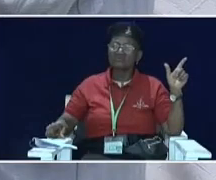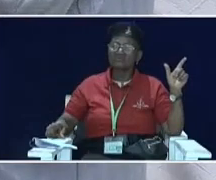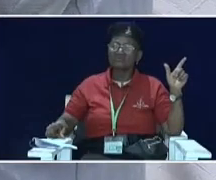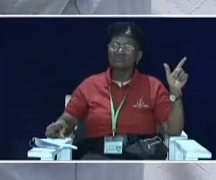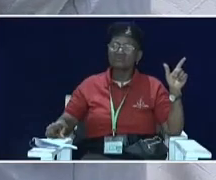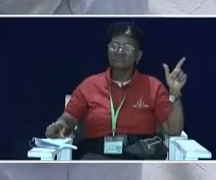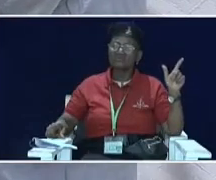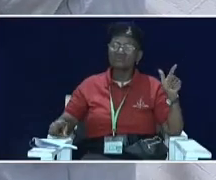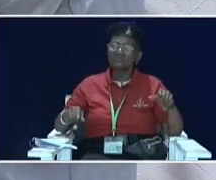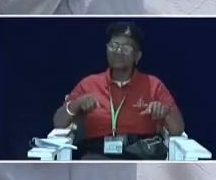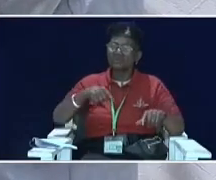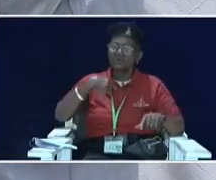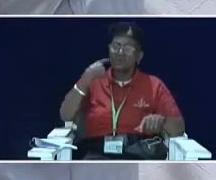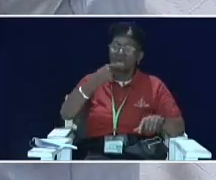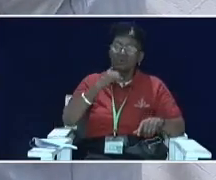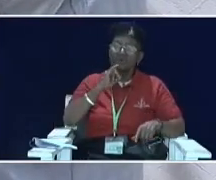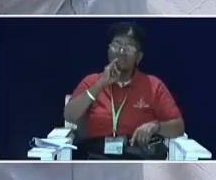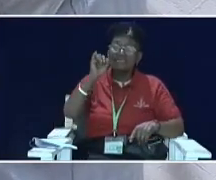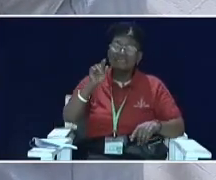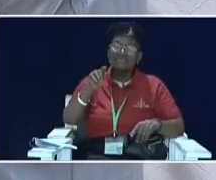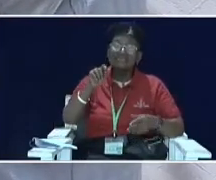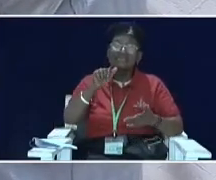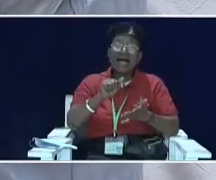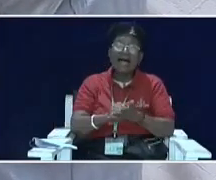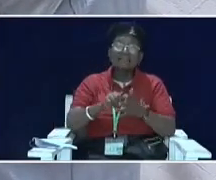Who is that fellow